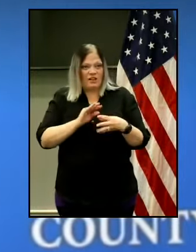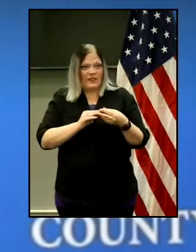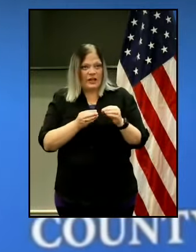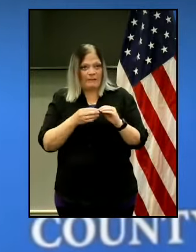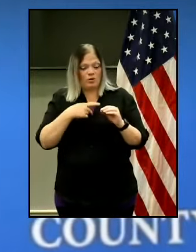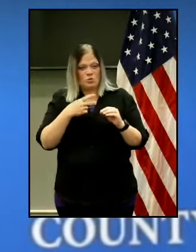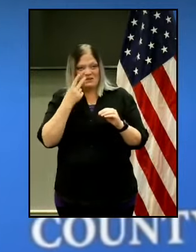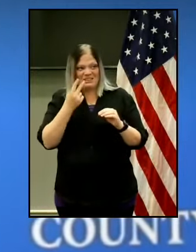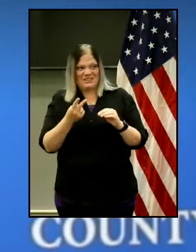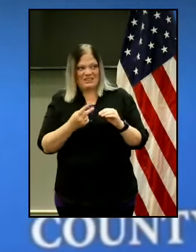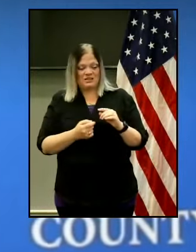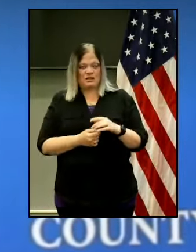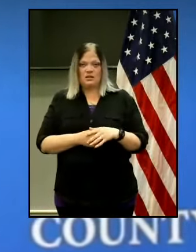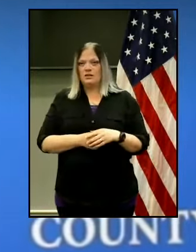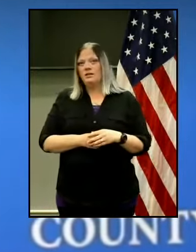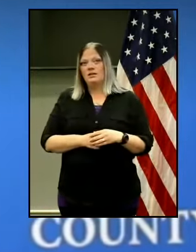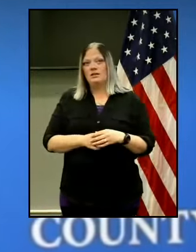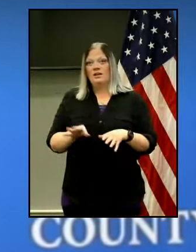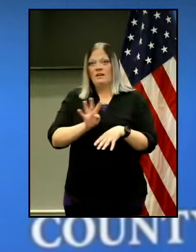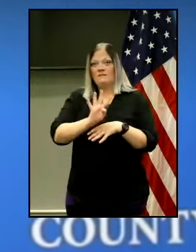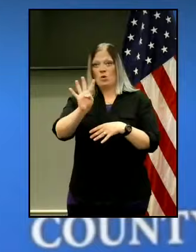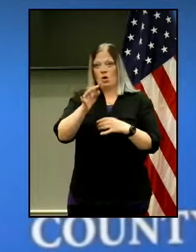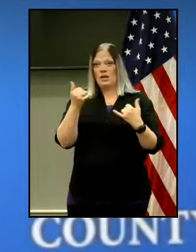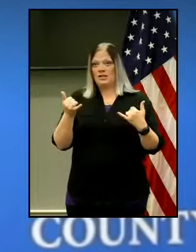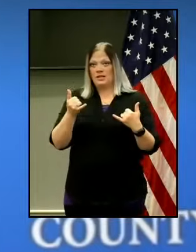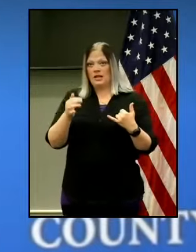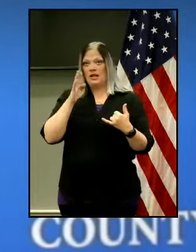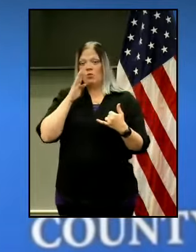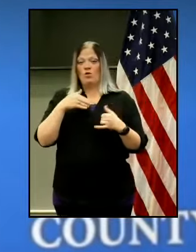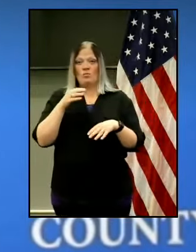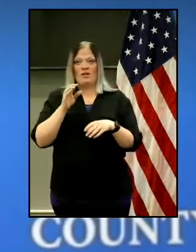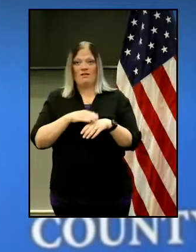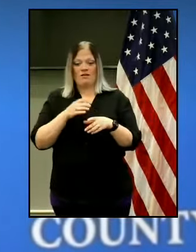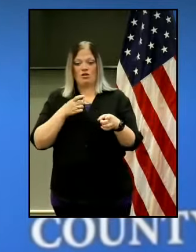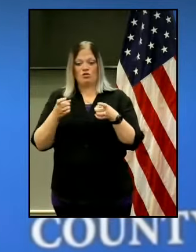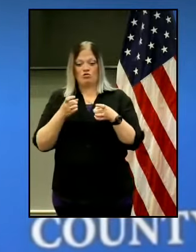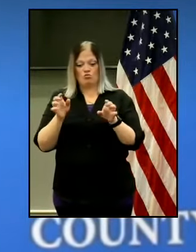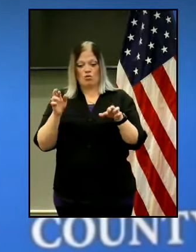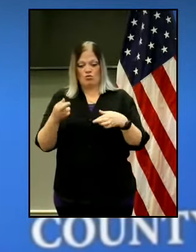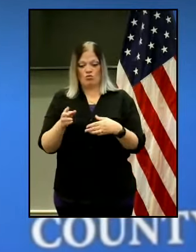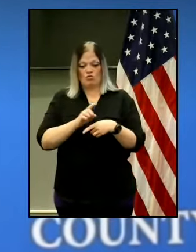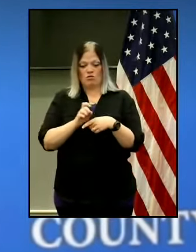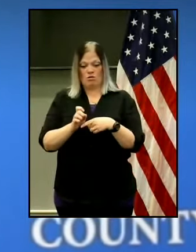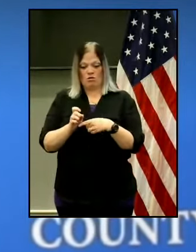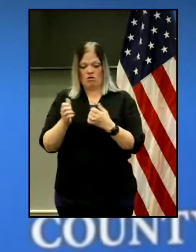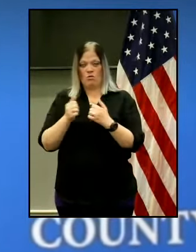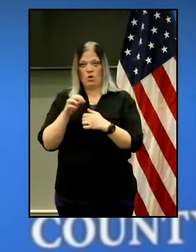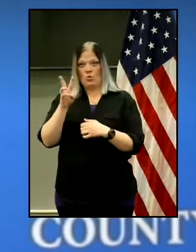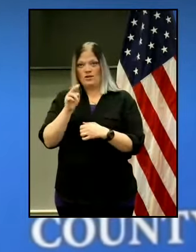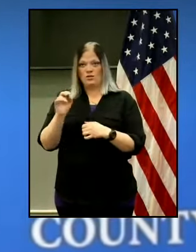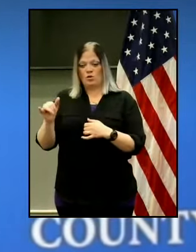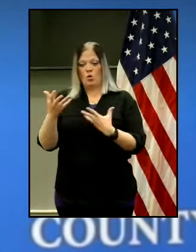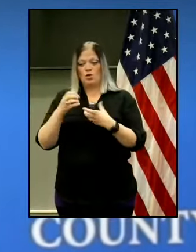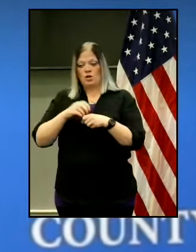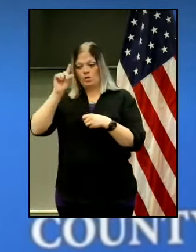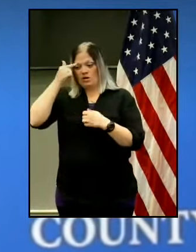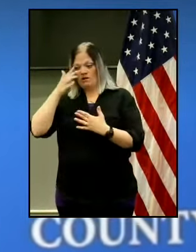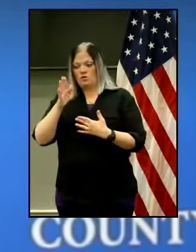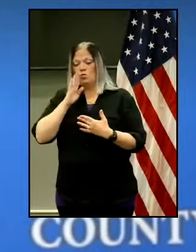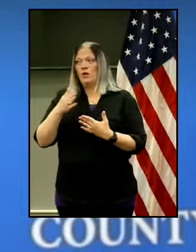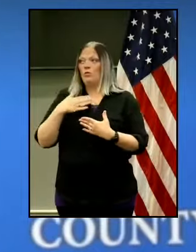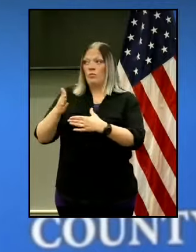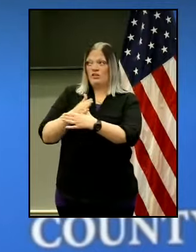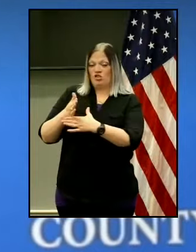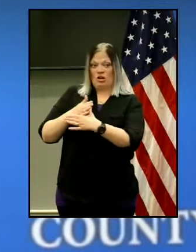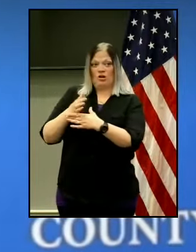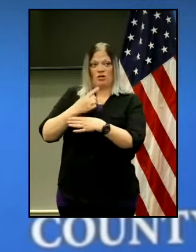that we've been seeing? And at 4 o'clock today, I'll be on a control room call with the Western New York group, including representatives from the governor's office. We'll be sharing the latest data